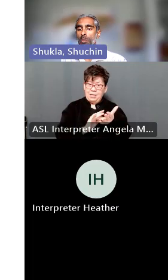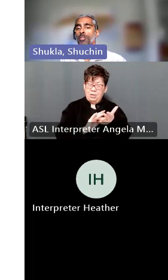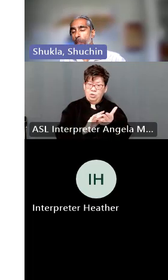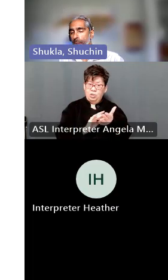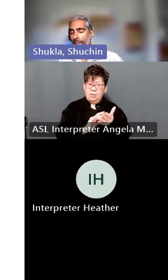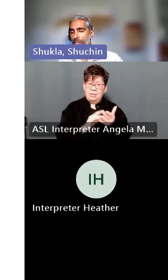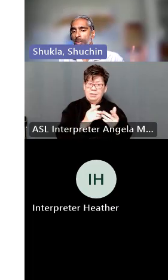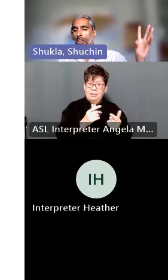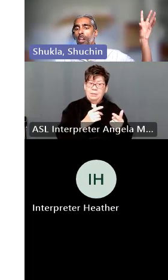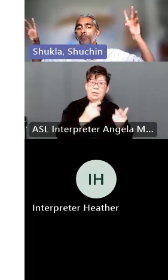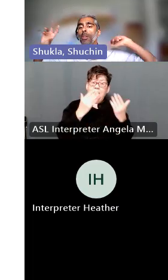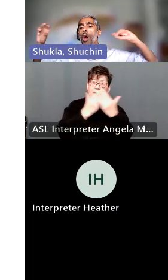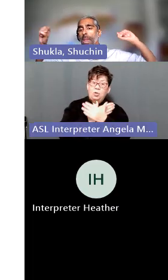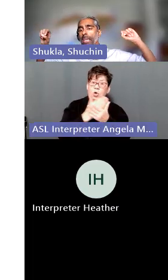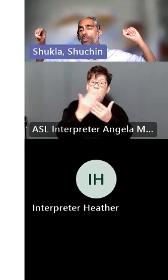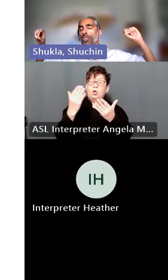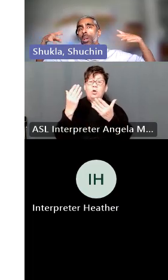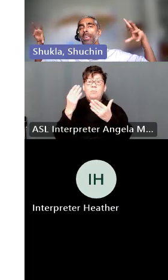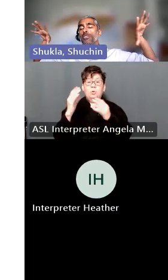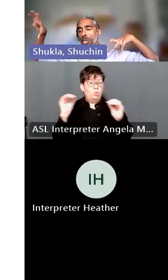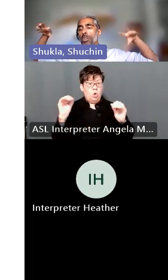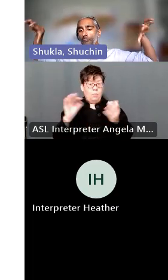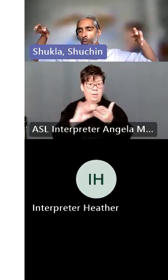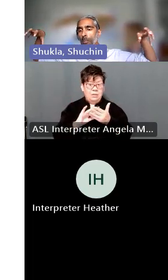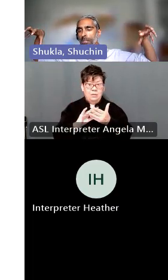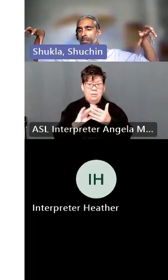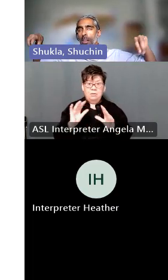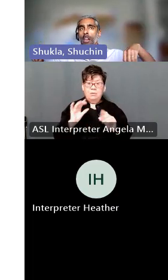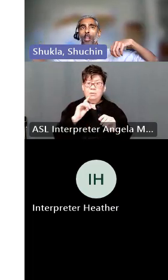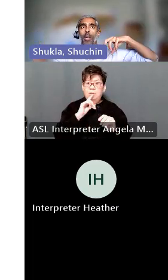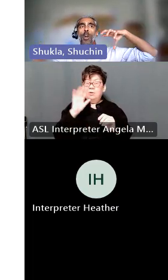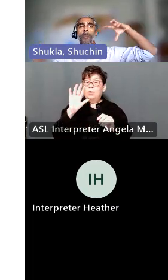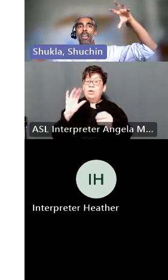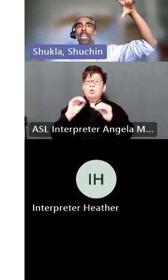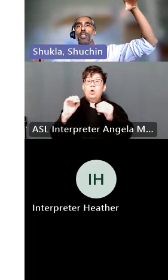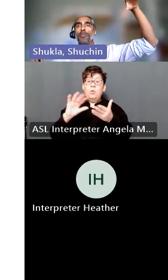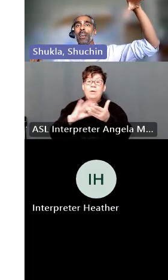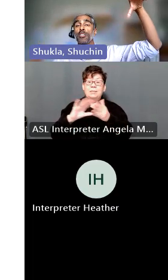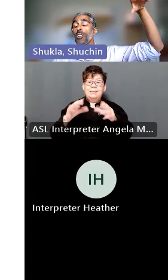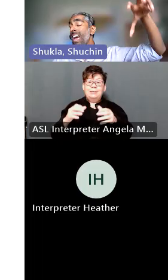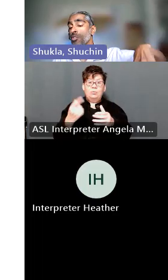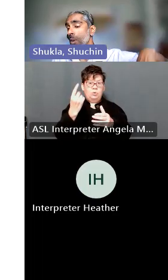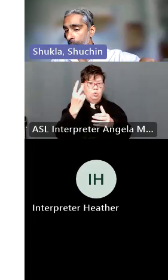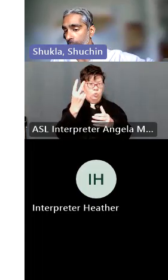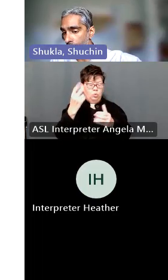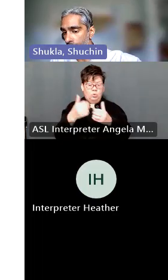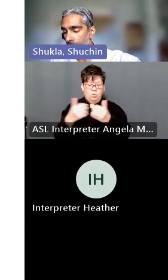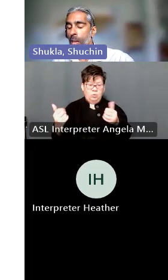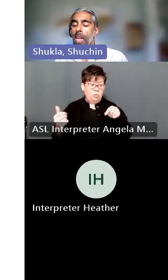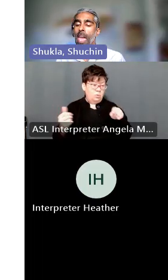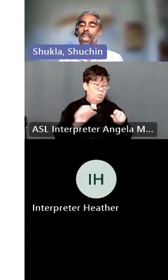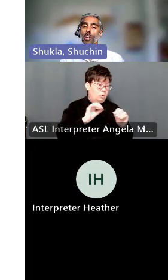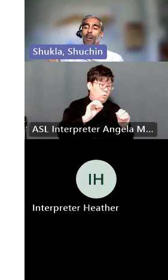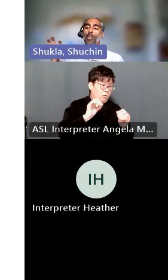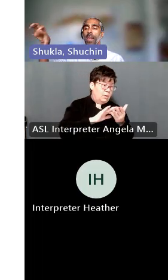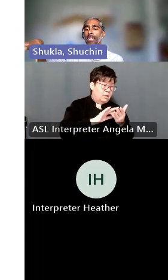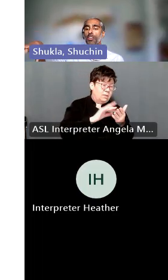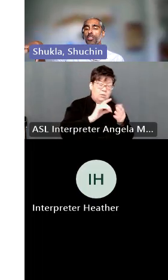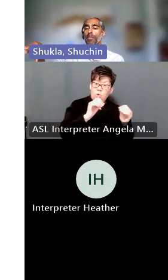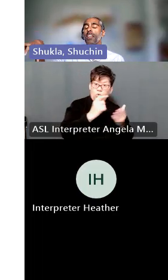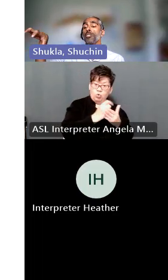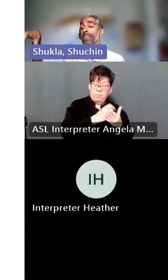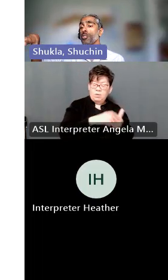blue, and the dark blue is no medication. But no medication really is two different groups. You have no medication because you're not in treatment at all, and